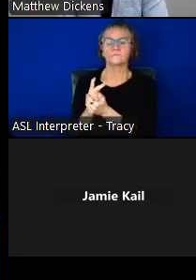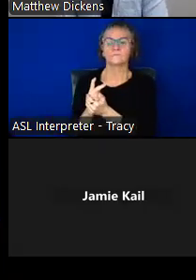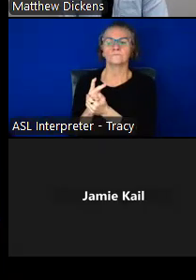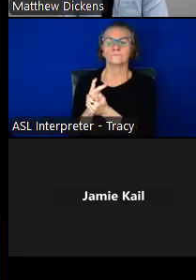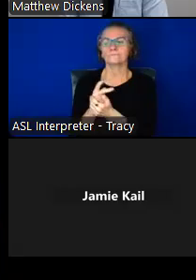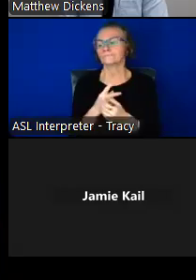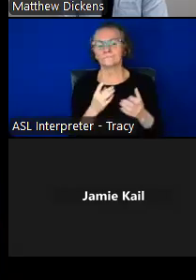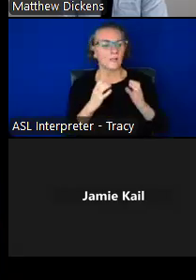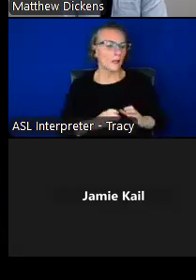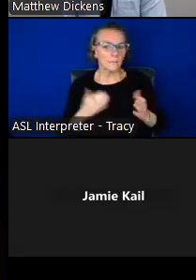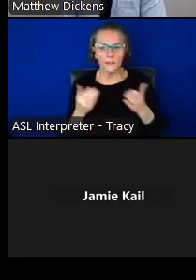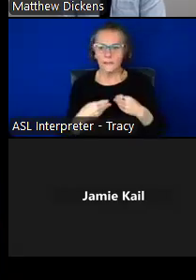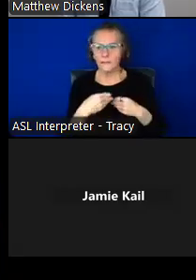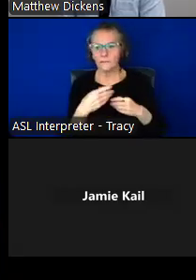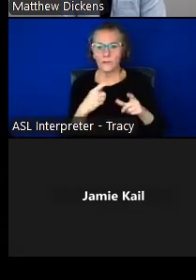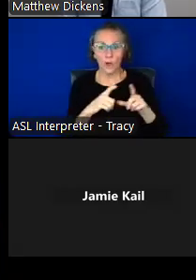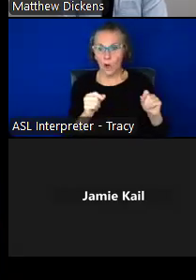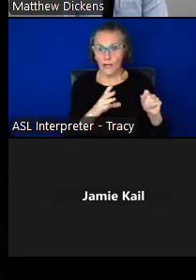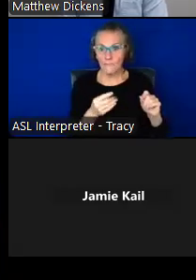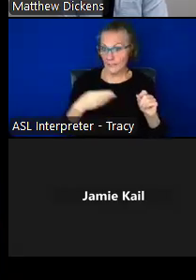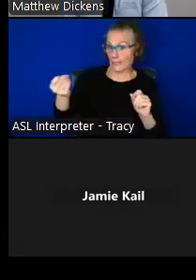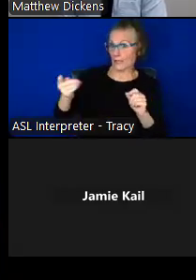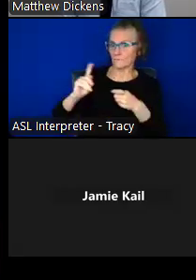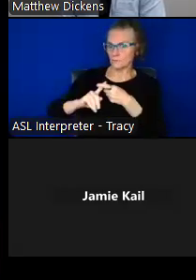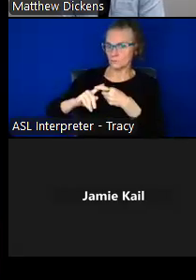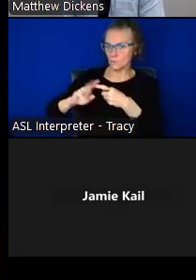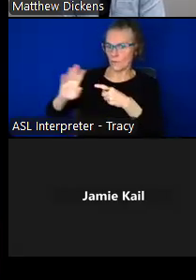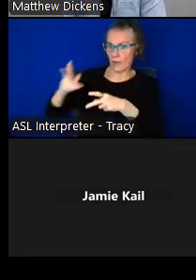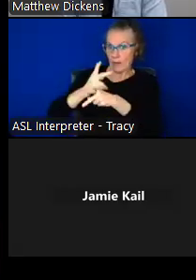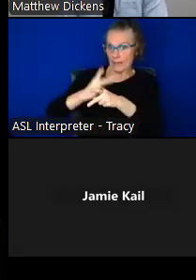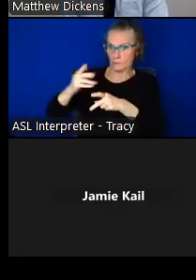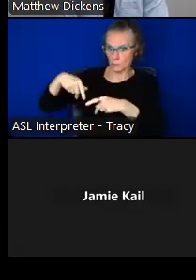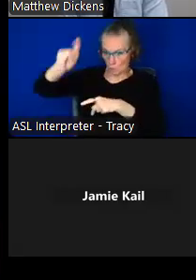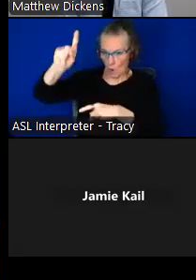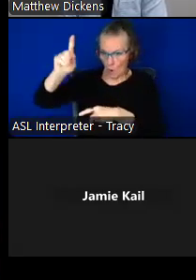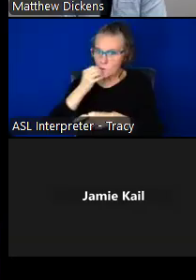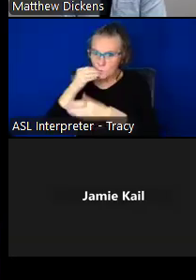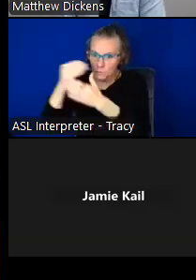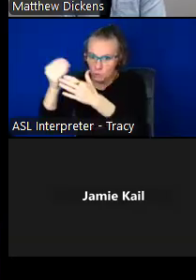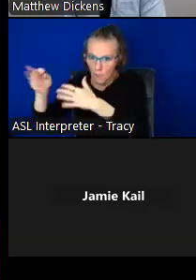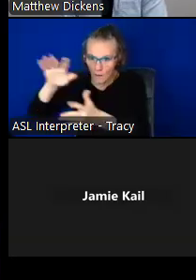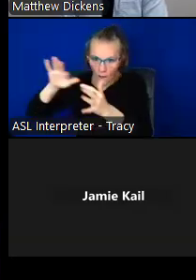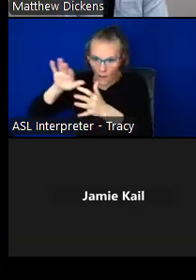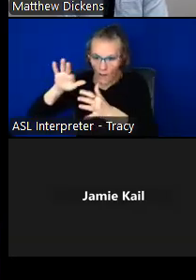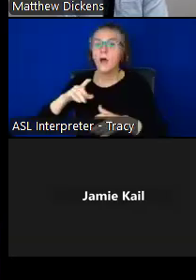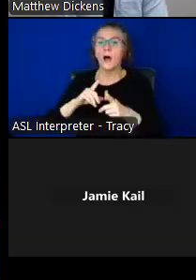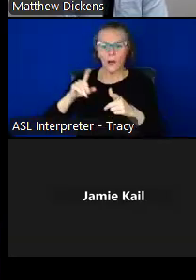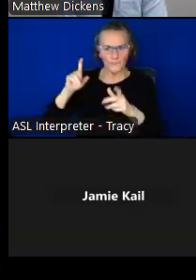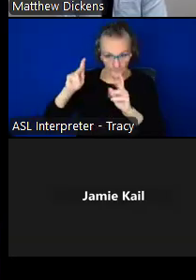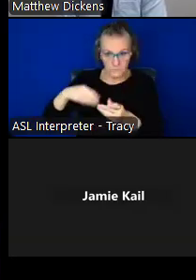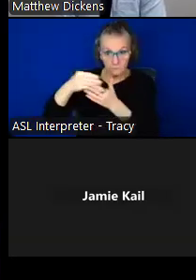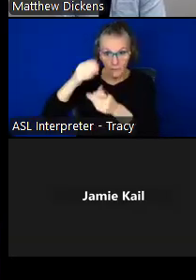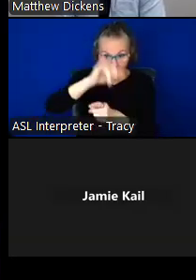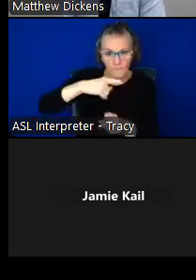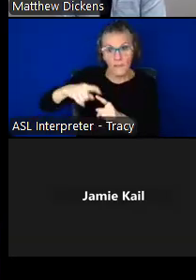a client gives their debit card to their provider to go to the grocery store to get their groceries, and the provider proceeds to make unauthorized purchases